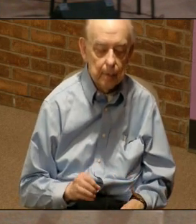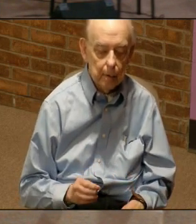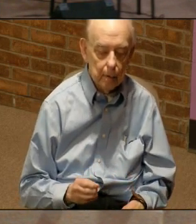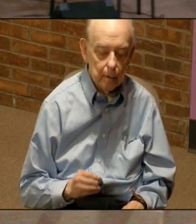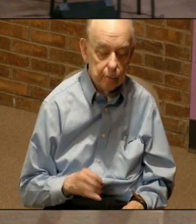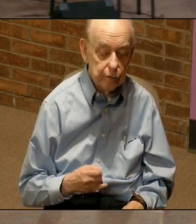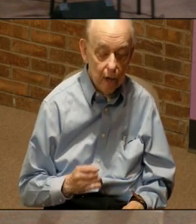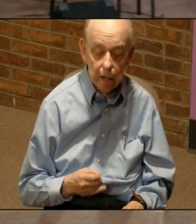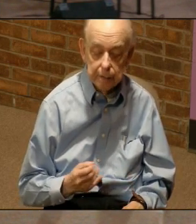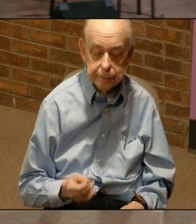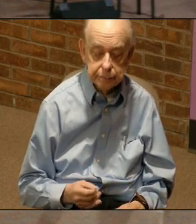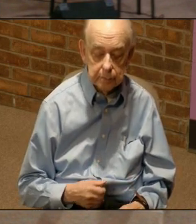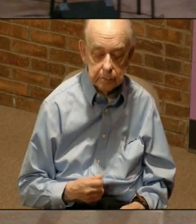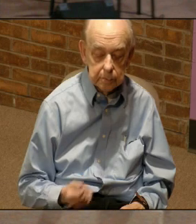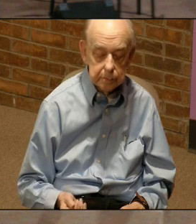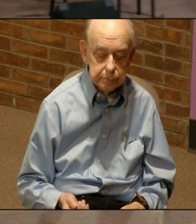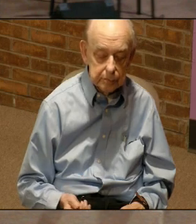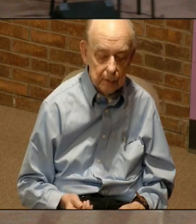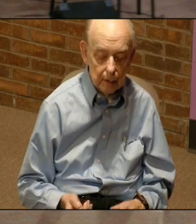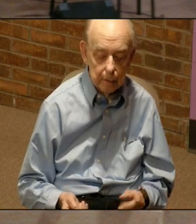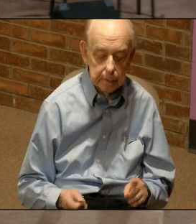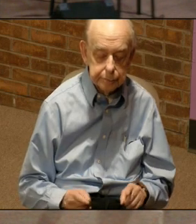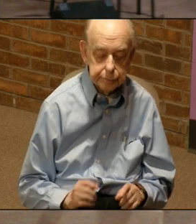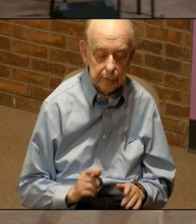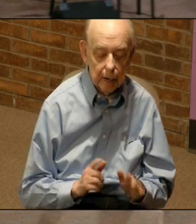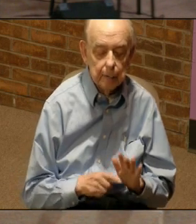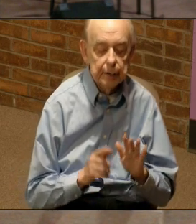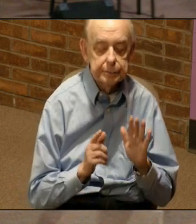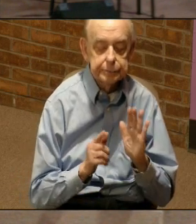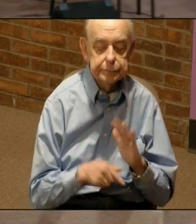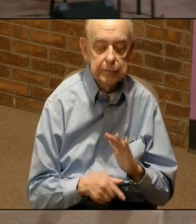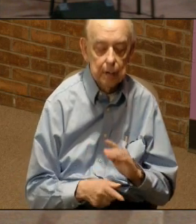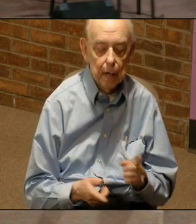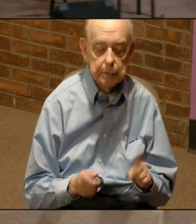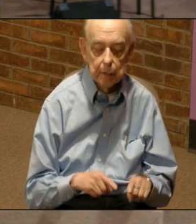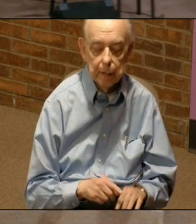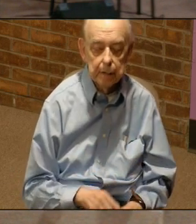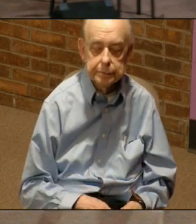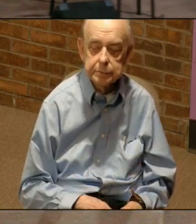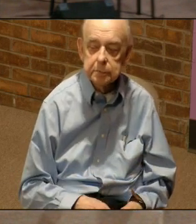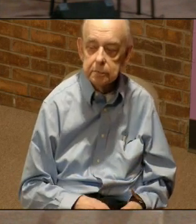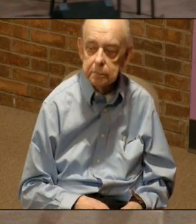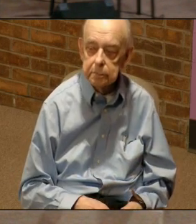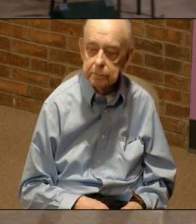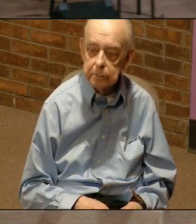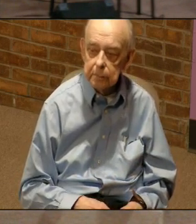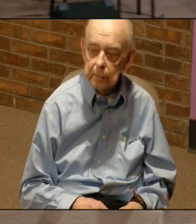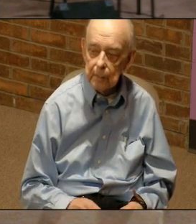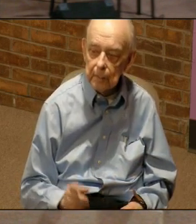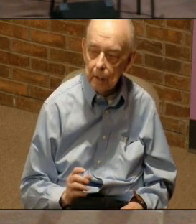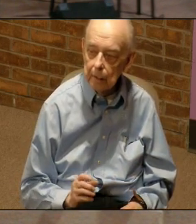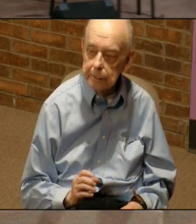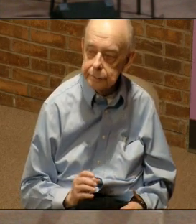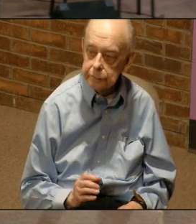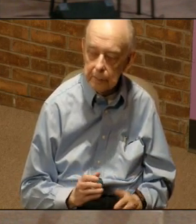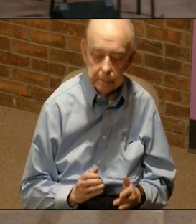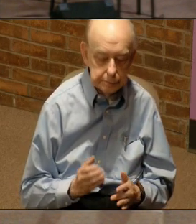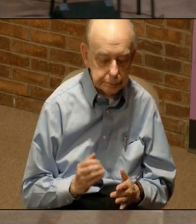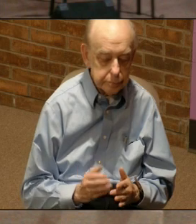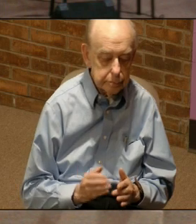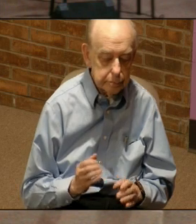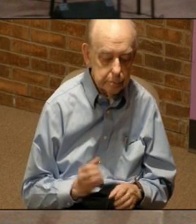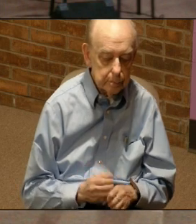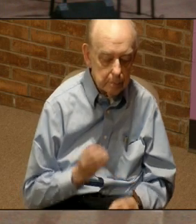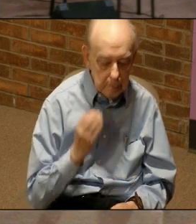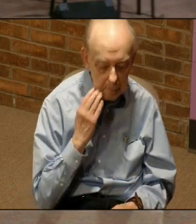John. Other events are going to happen later. Okay? And you got to know the